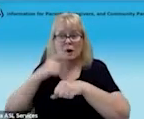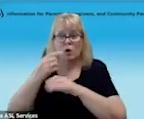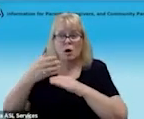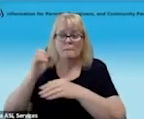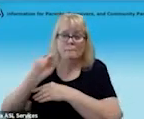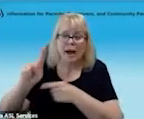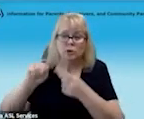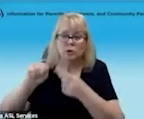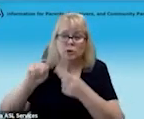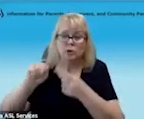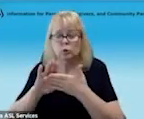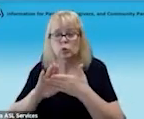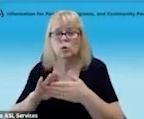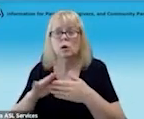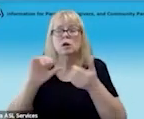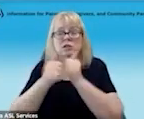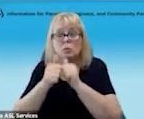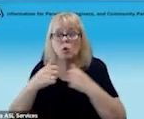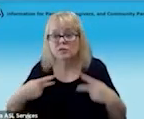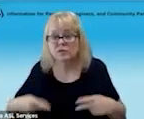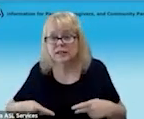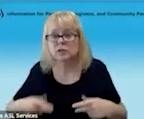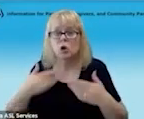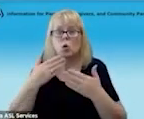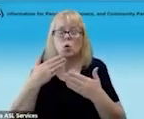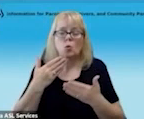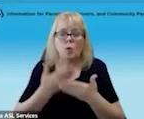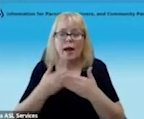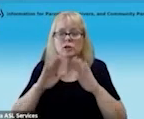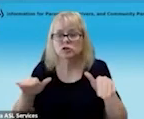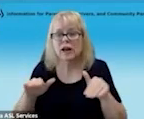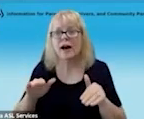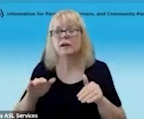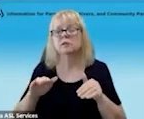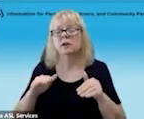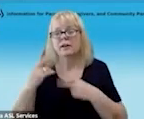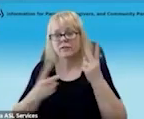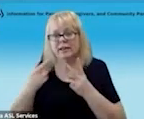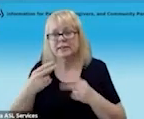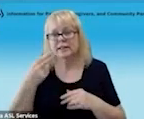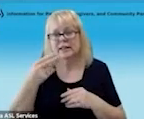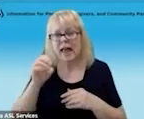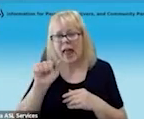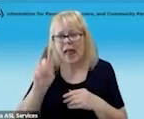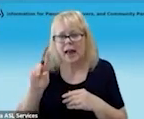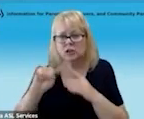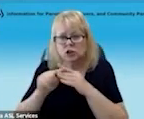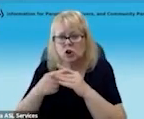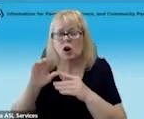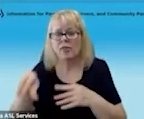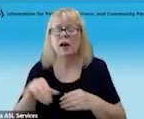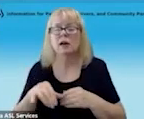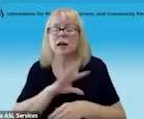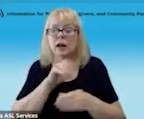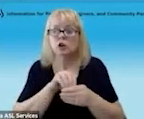seasonal vaccines with our routine immunization efforts as well. And right now is a great time with back to school. A lot of families, kids coming